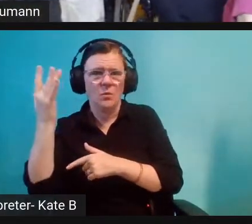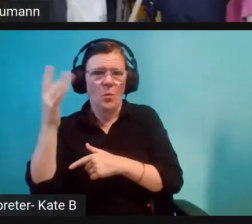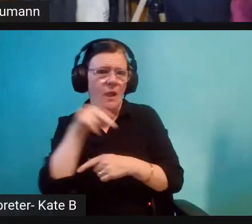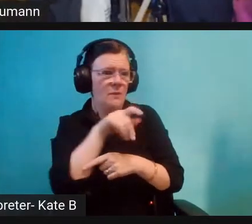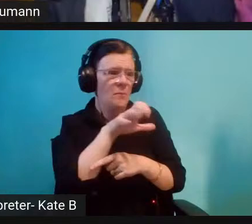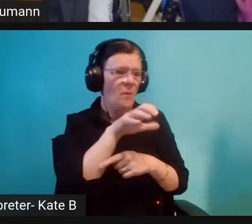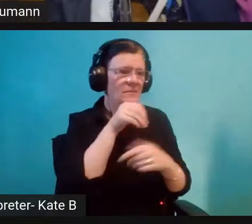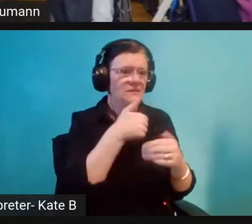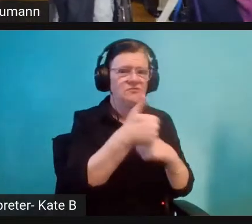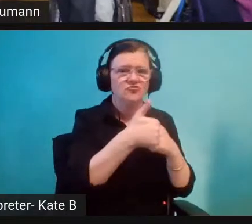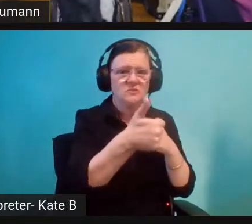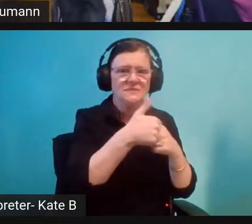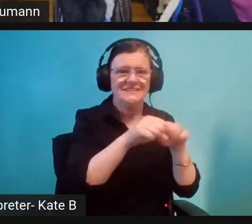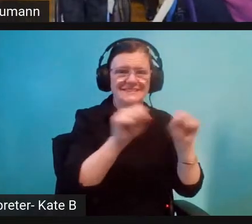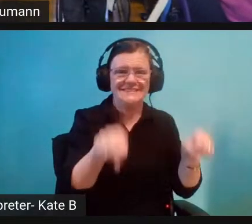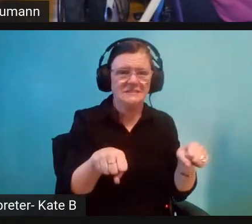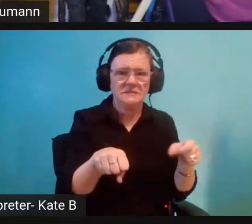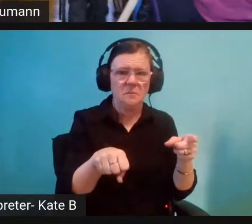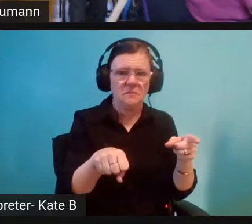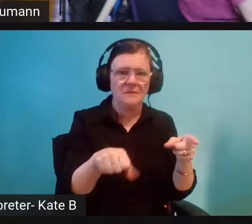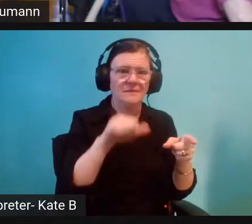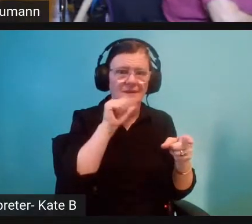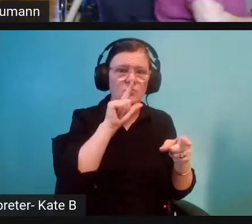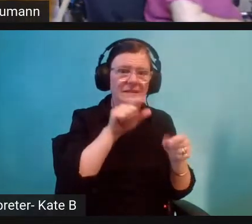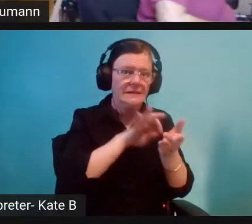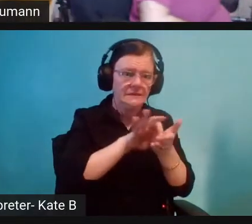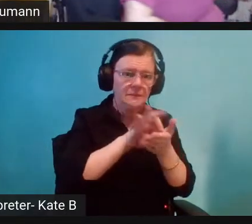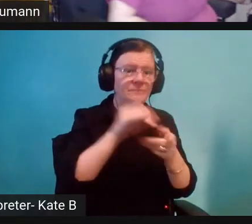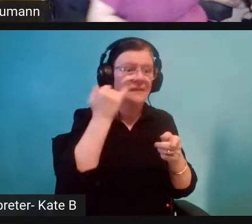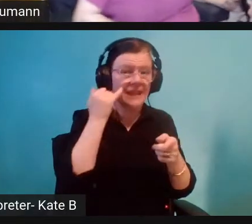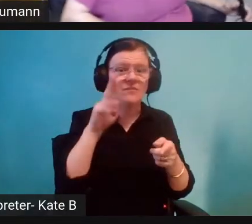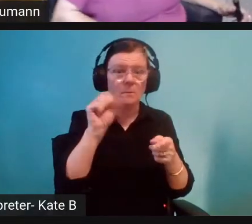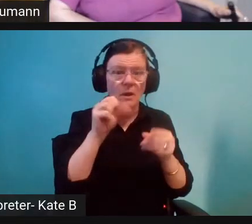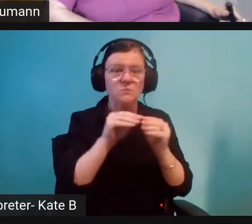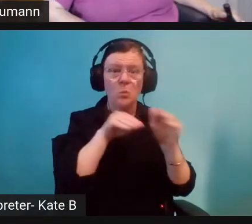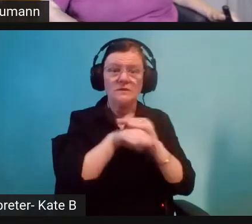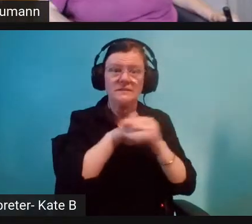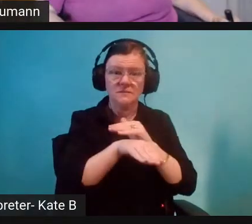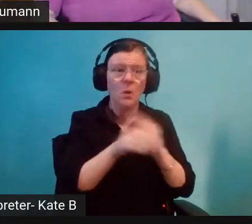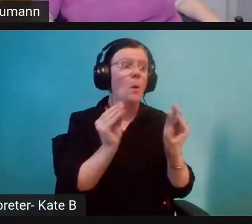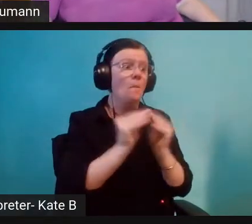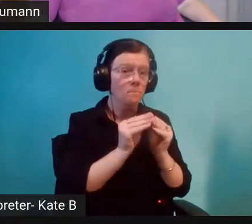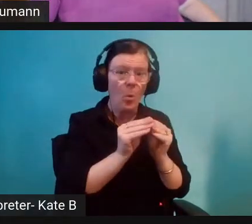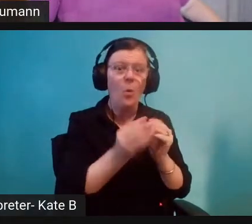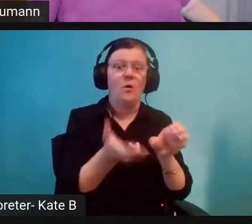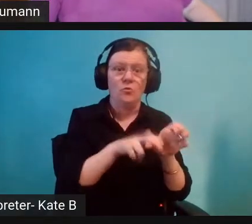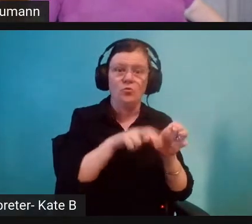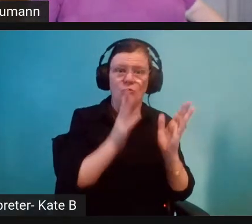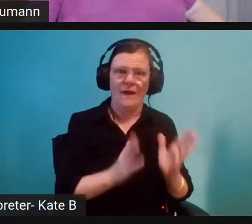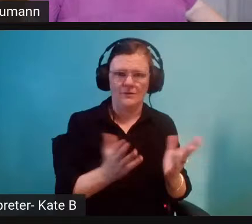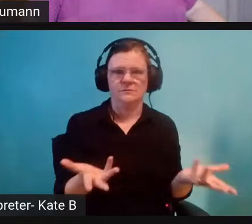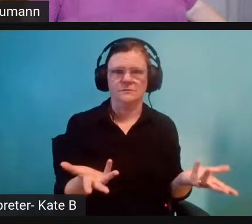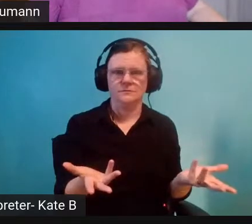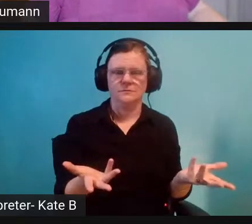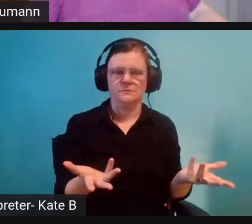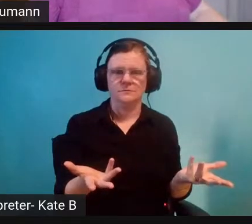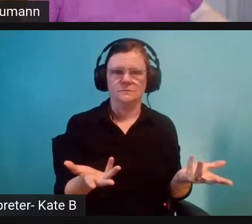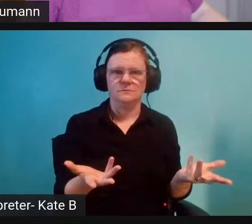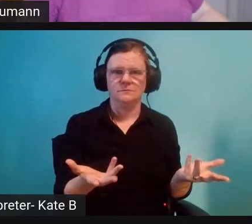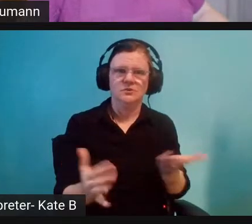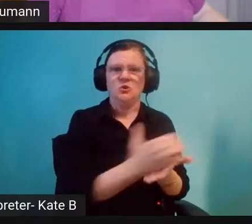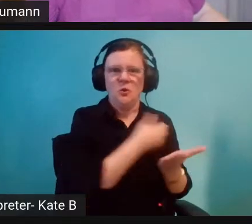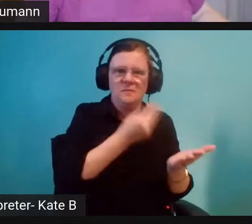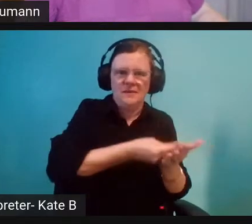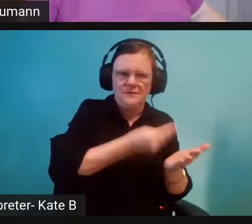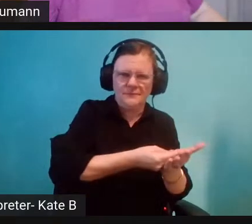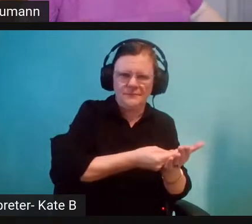had neglected to take into account the fact that if they make the buses accessible, there'll be a lot more riders on the bus to make up for. So there's all